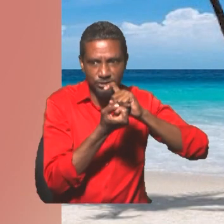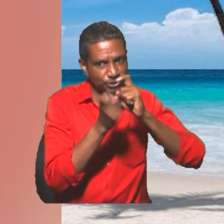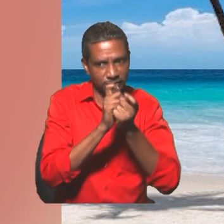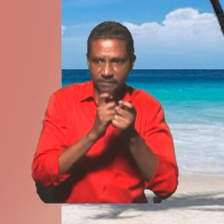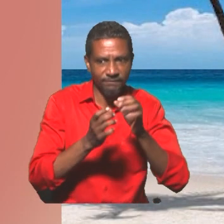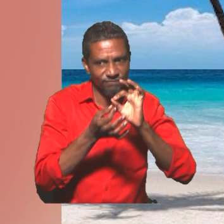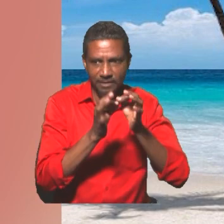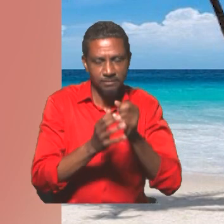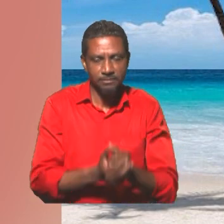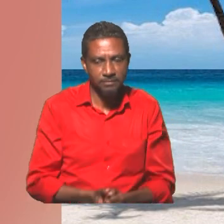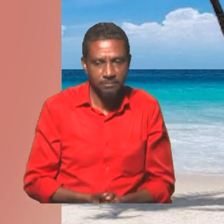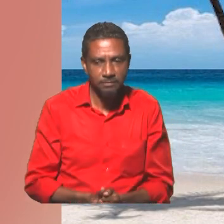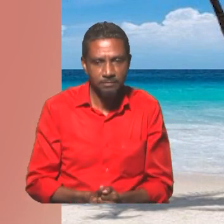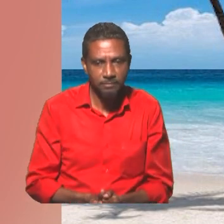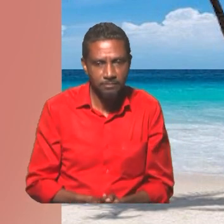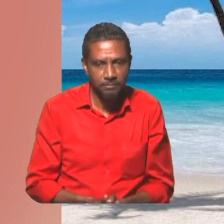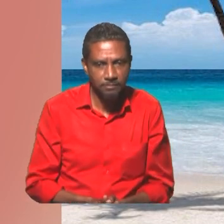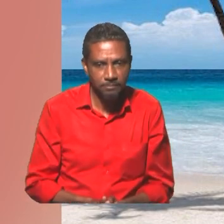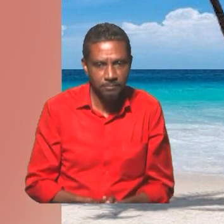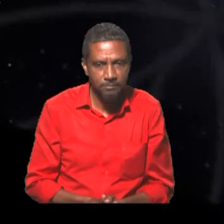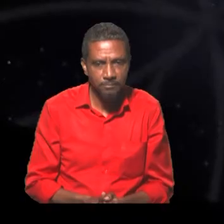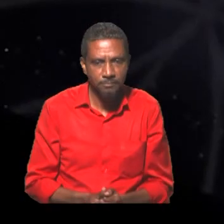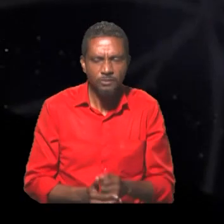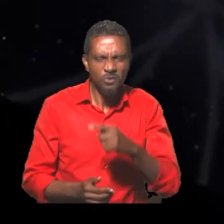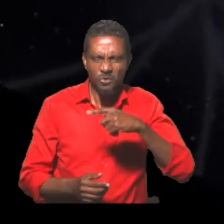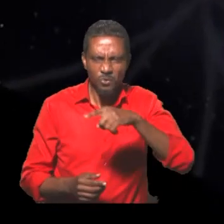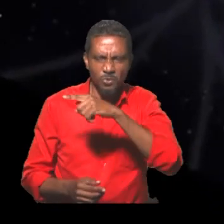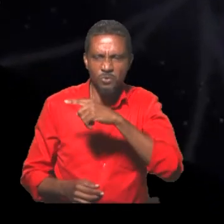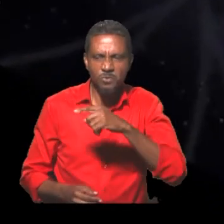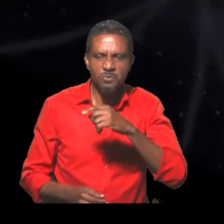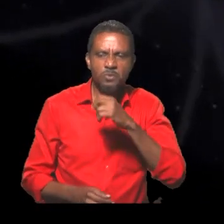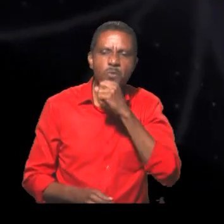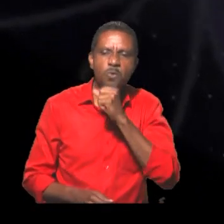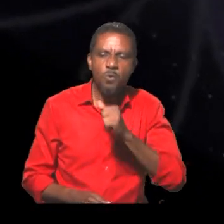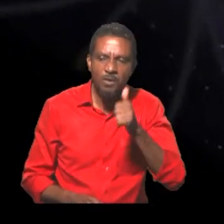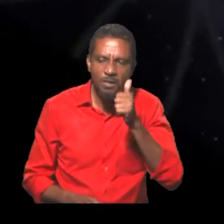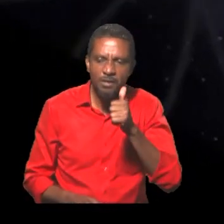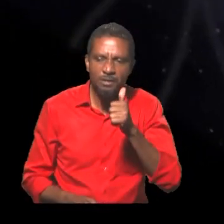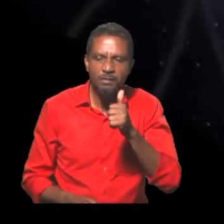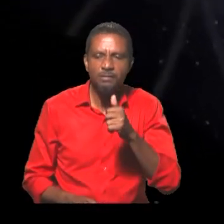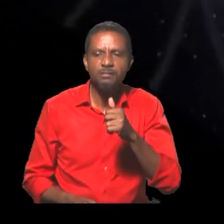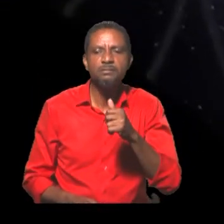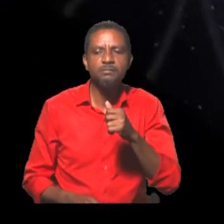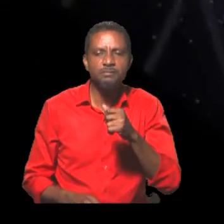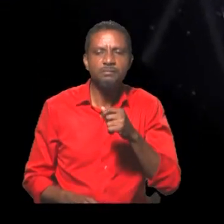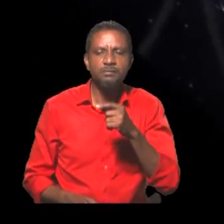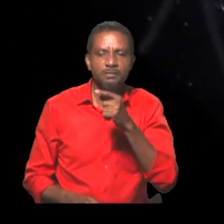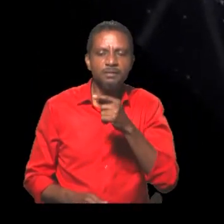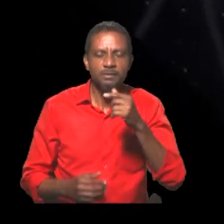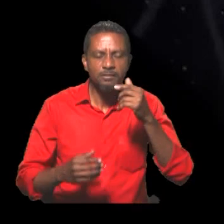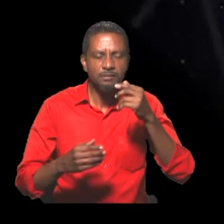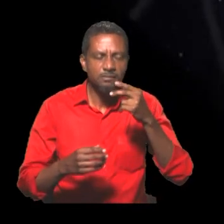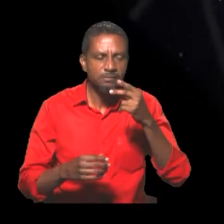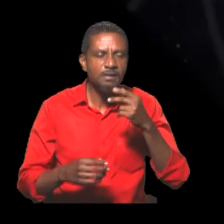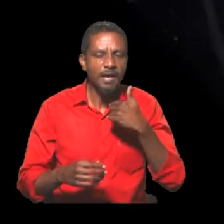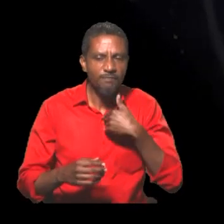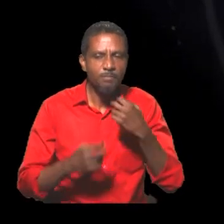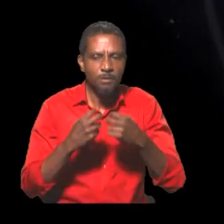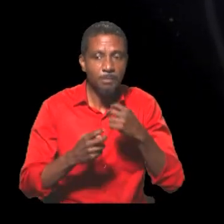common forms primarily affect the middle-aged and the elderly, glaucoma can affect people of all